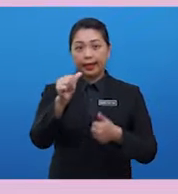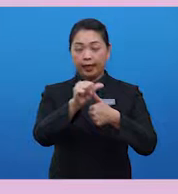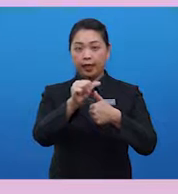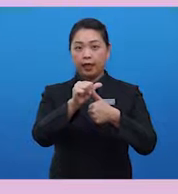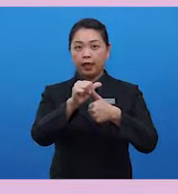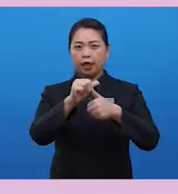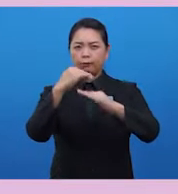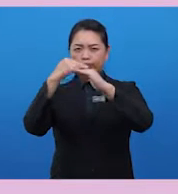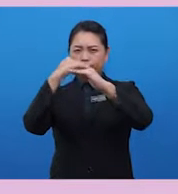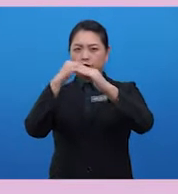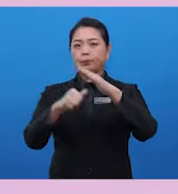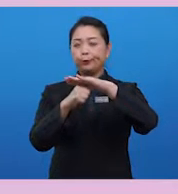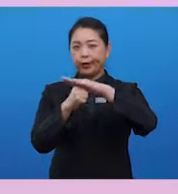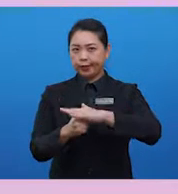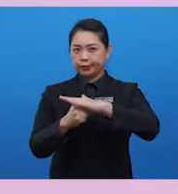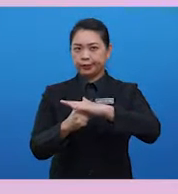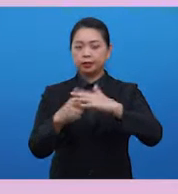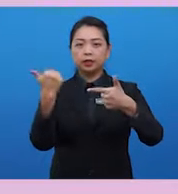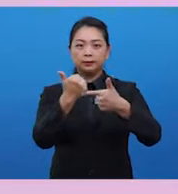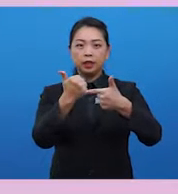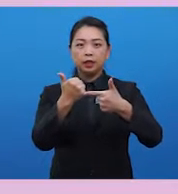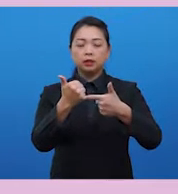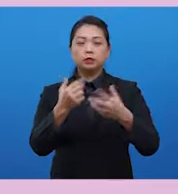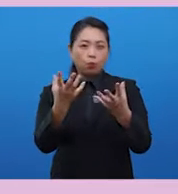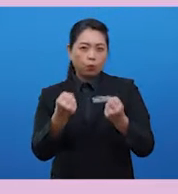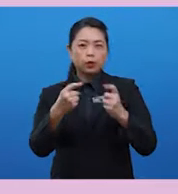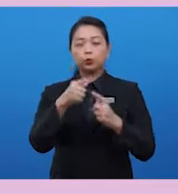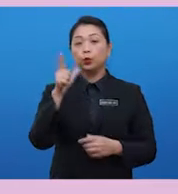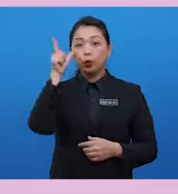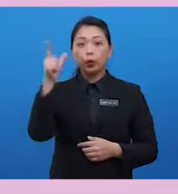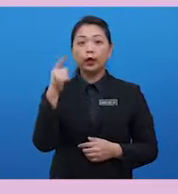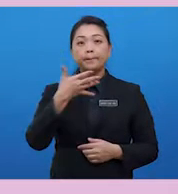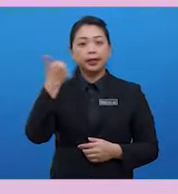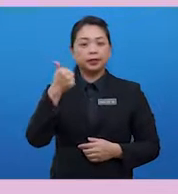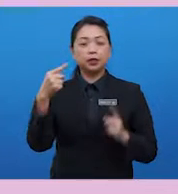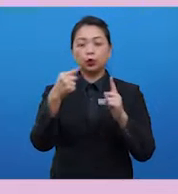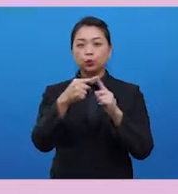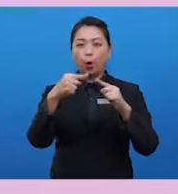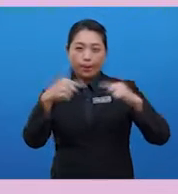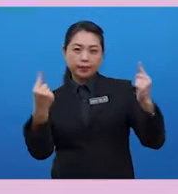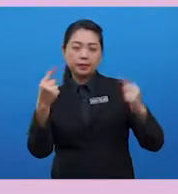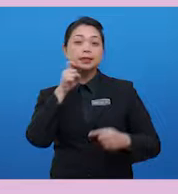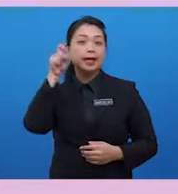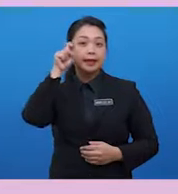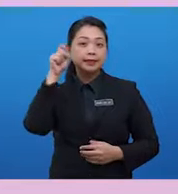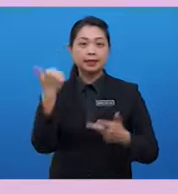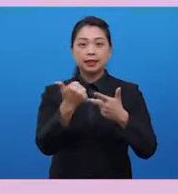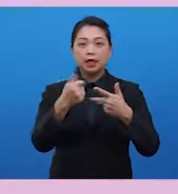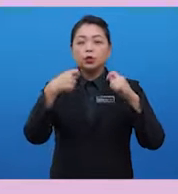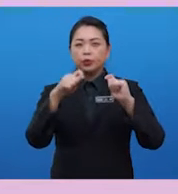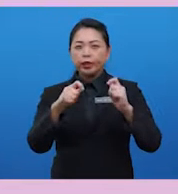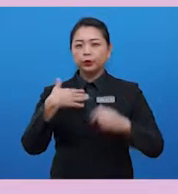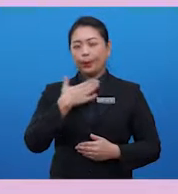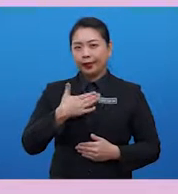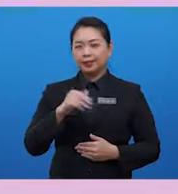pressure, or B, the desire to look better to the opposite sex, or C, trying to please